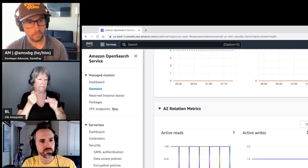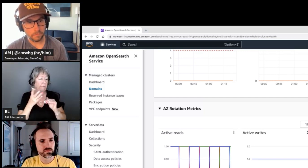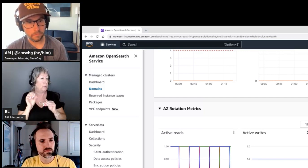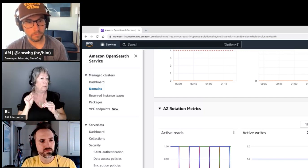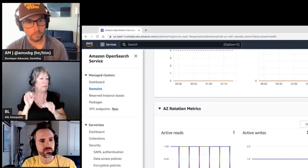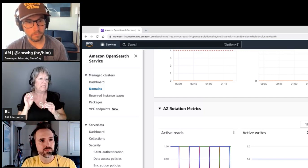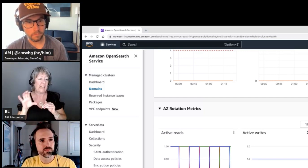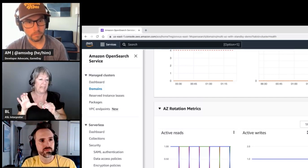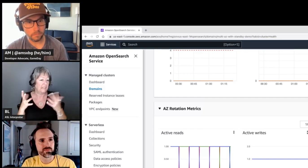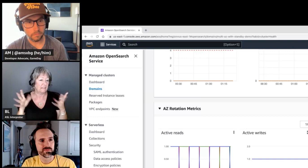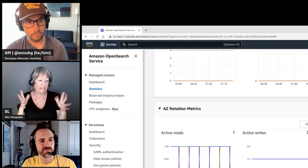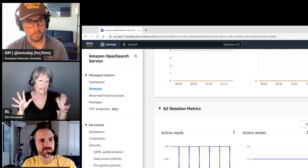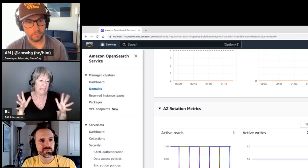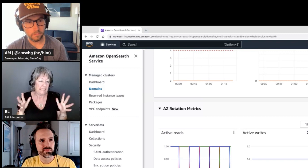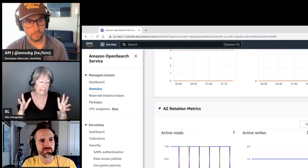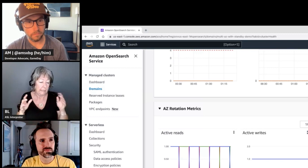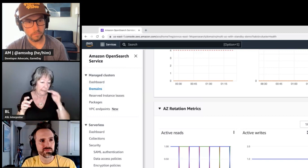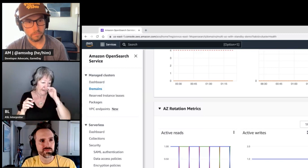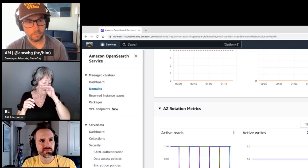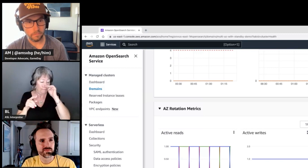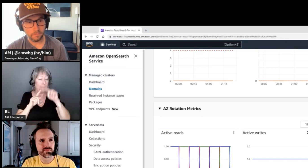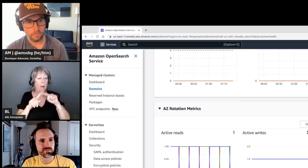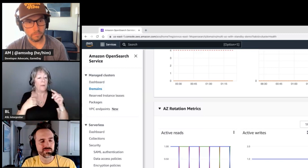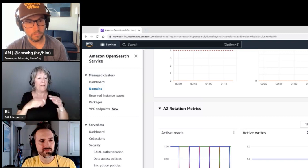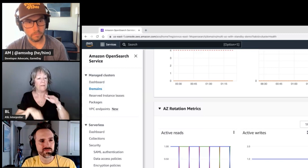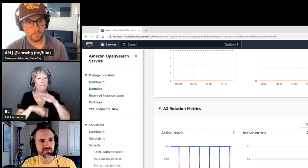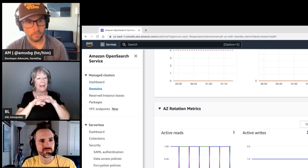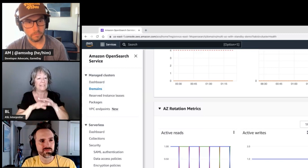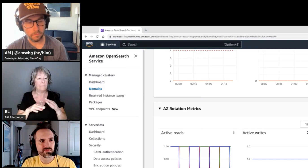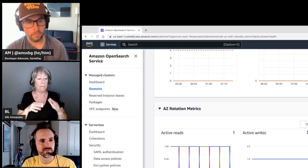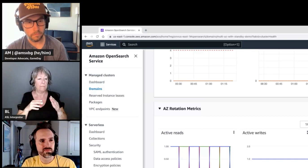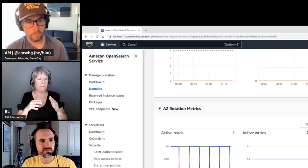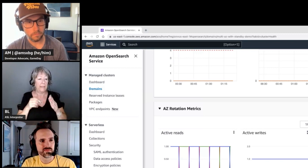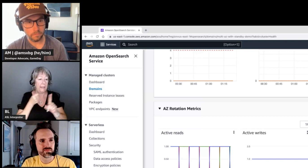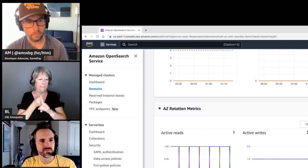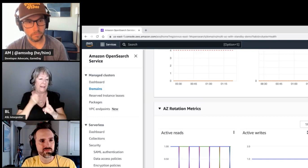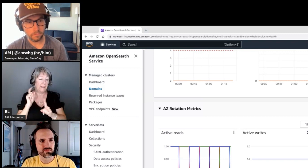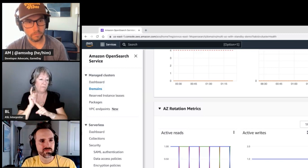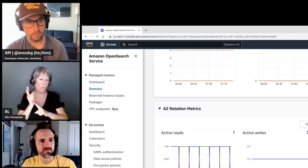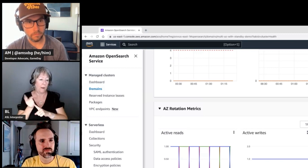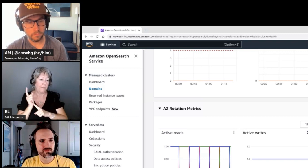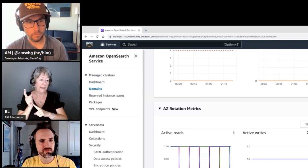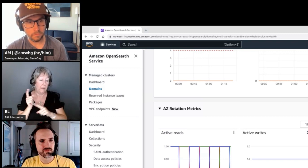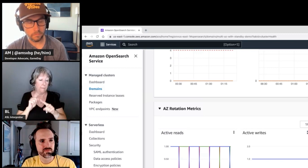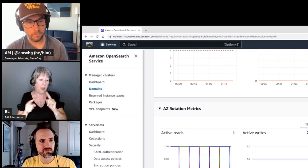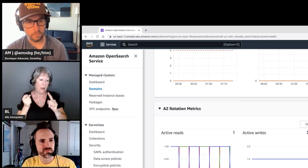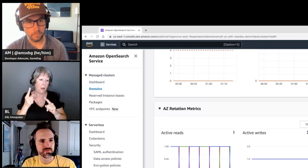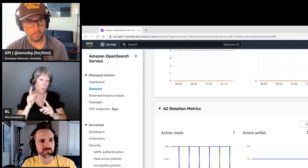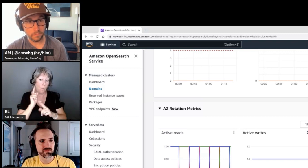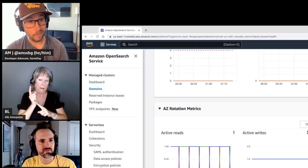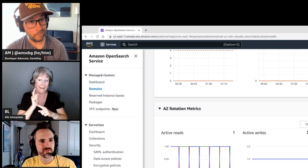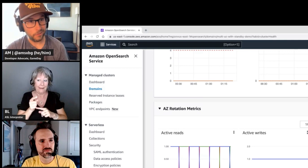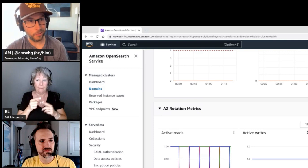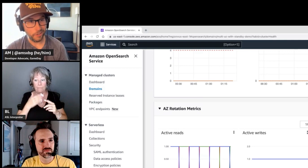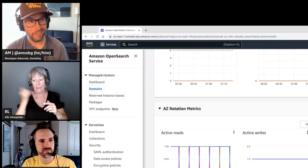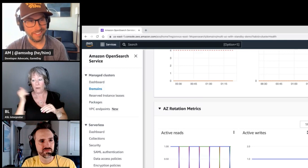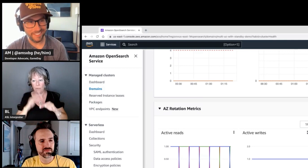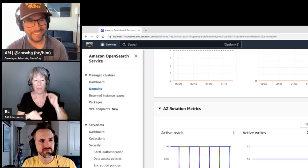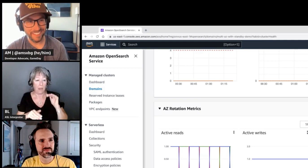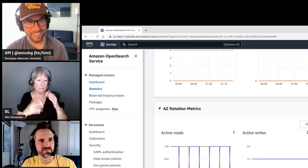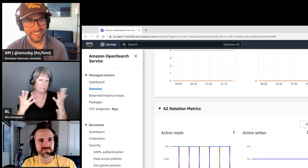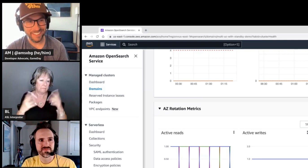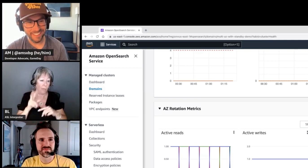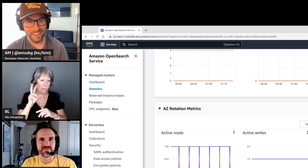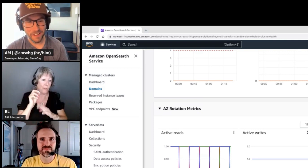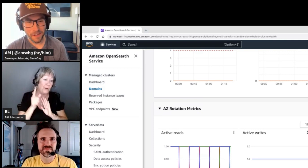have a maximum impact of probably a minute. But you can imagine a minute is much better than 40 minutes of downtime at any given point